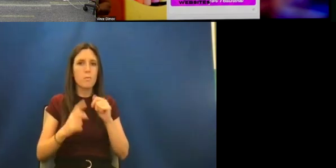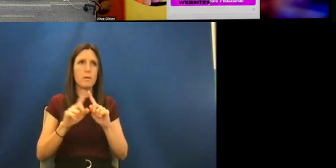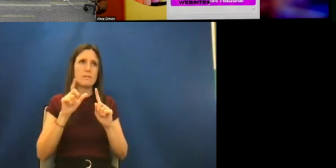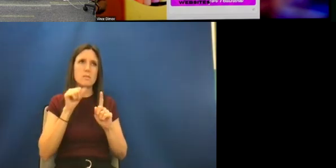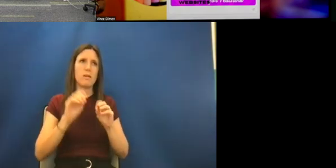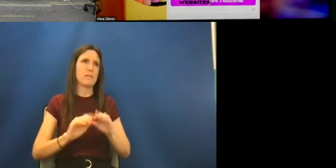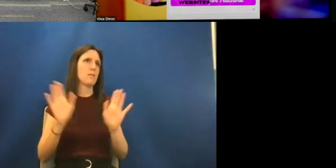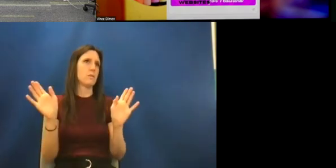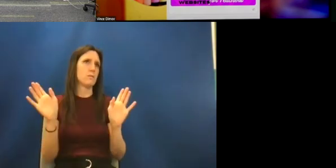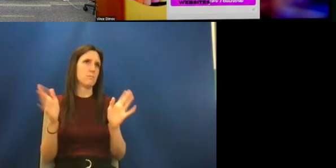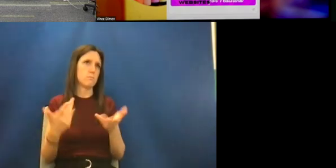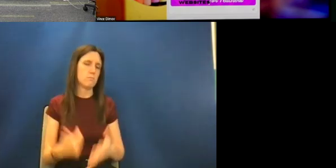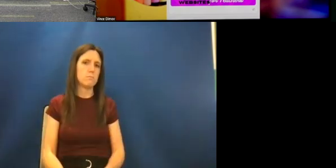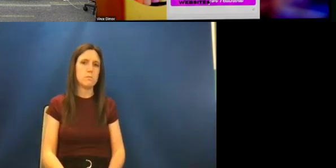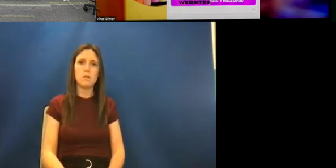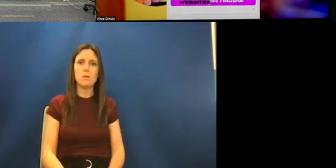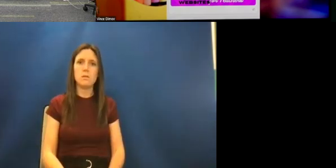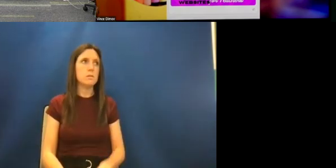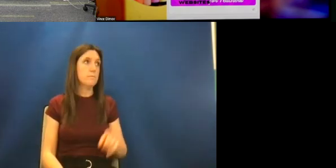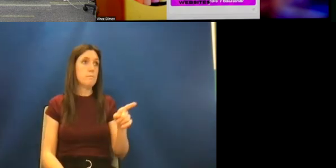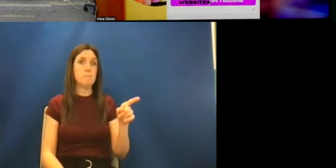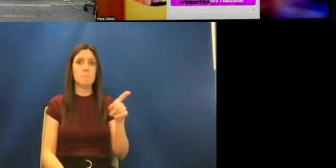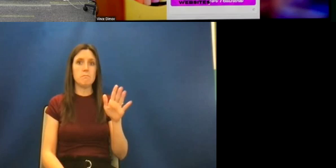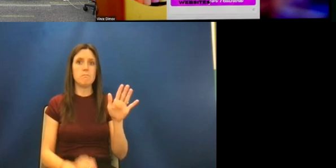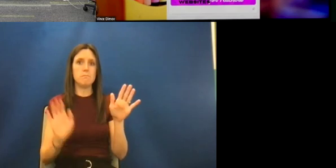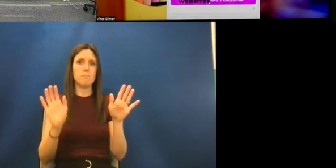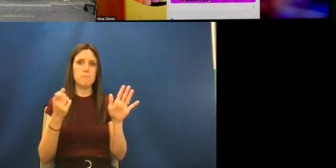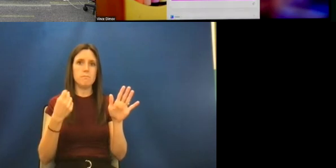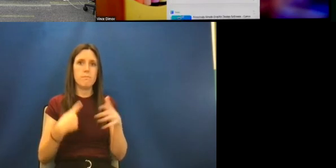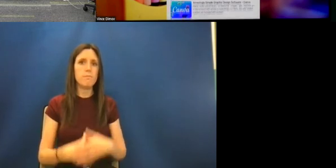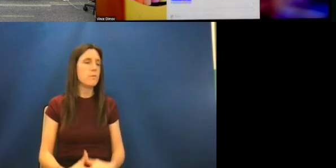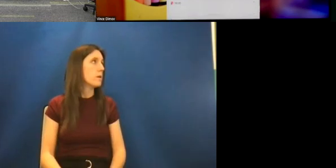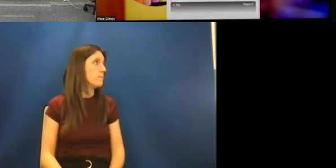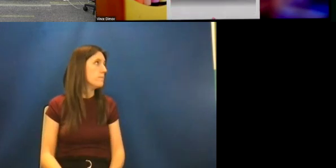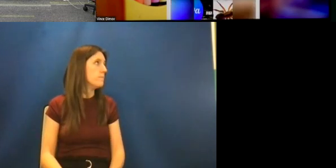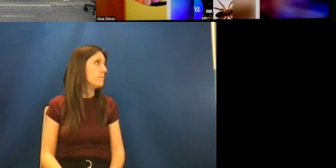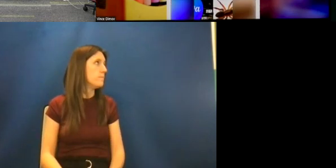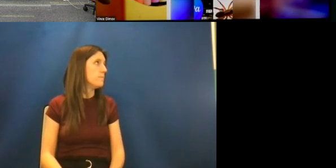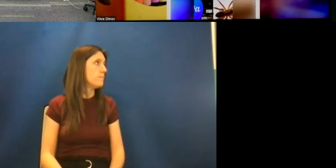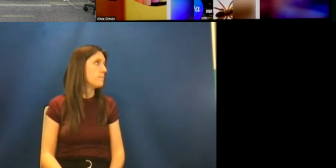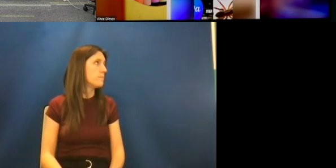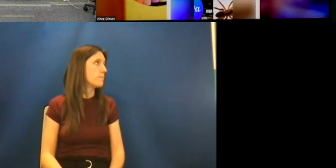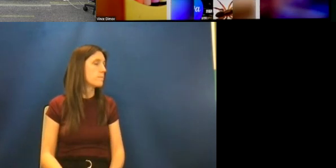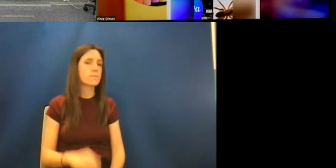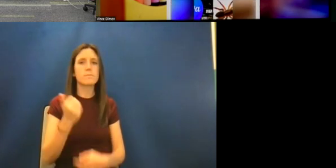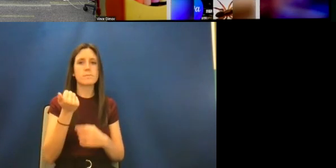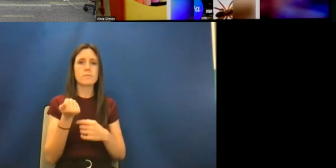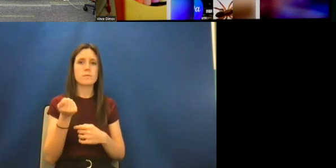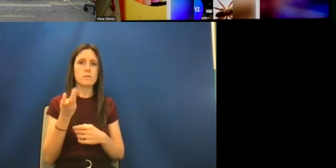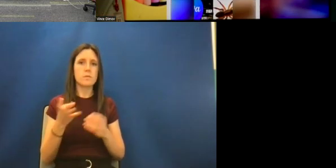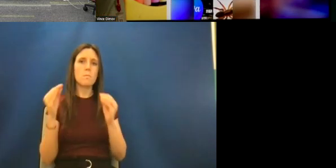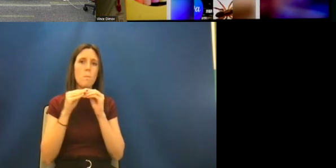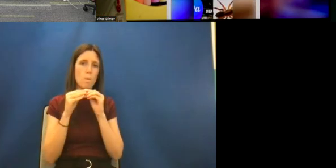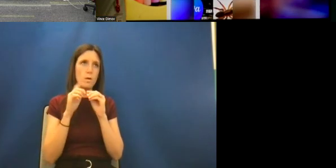clearly. Questions? Are we good? Okay. Okay, so a few more things I can show